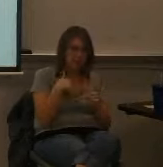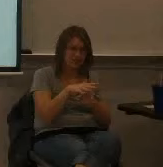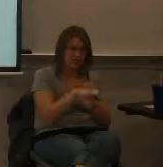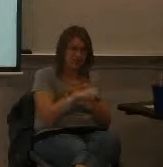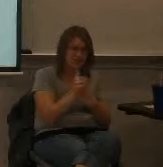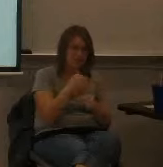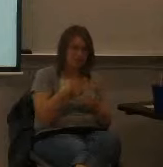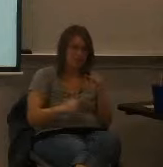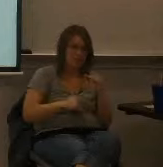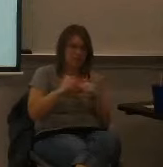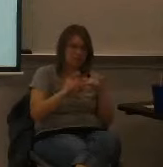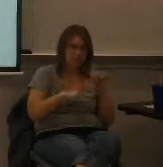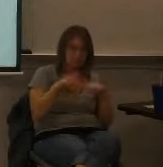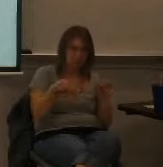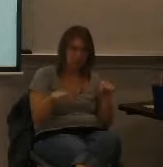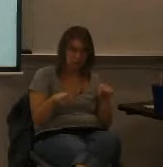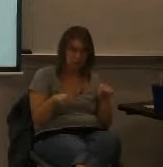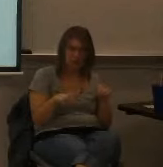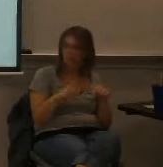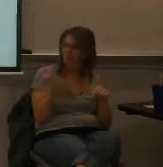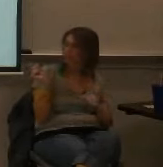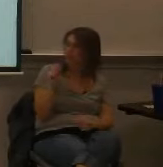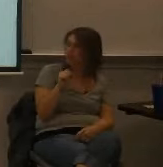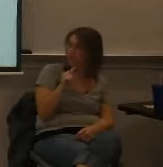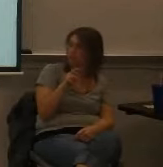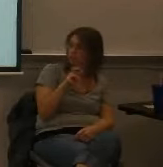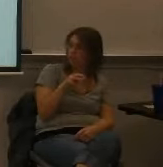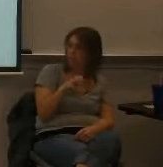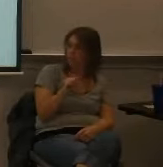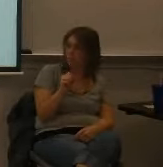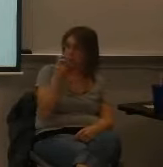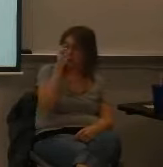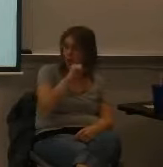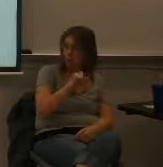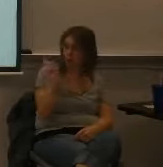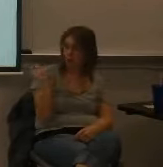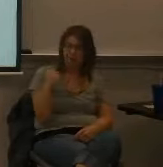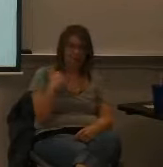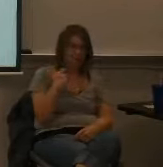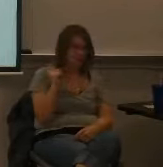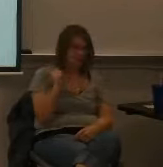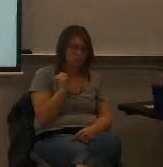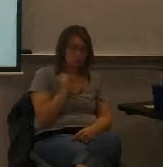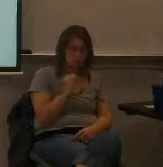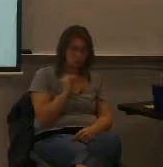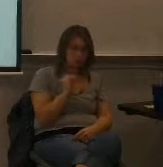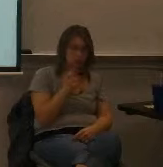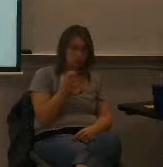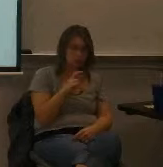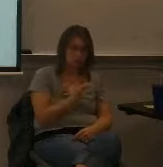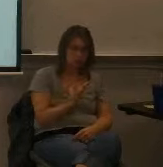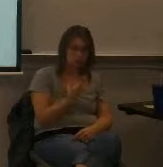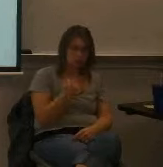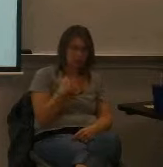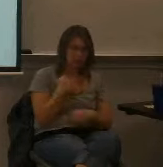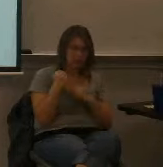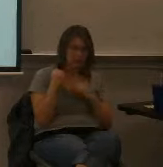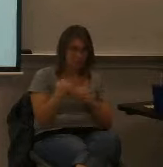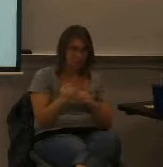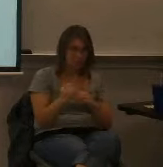a maximum diversity. In these streams, apparently, they're so harsh that there is